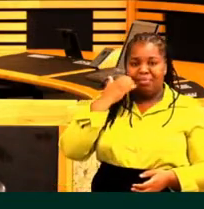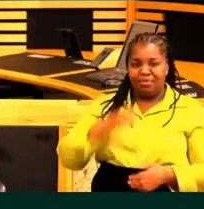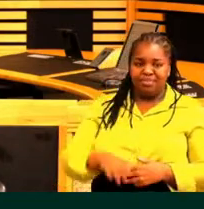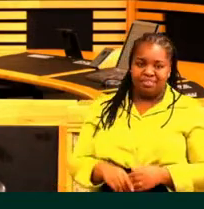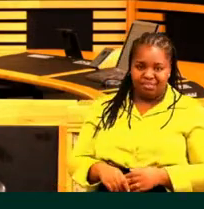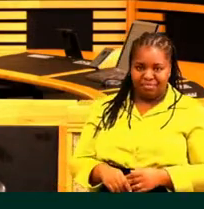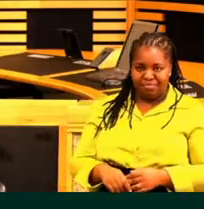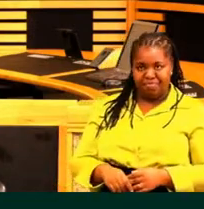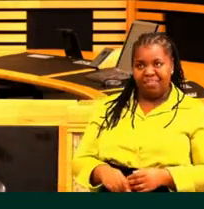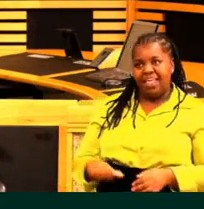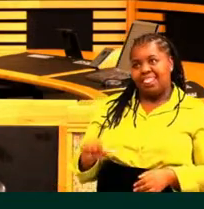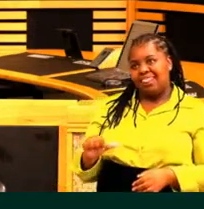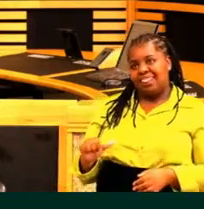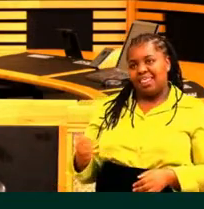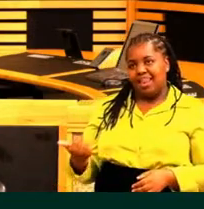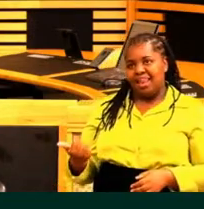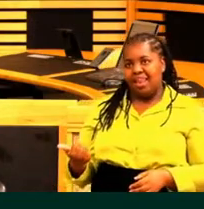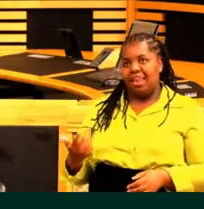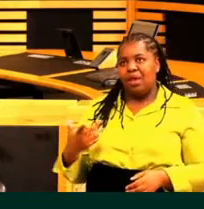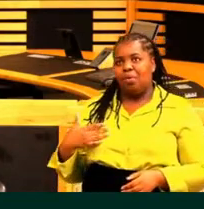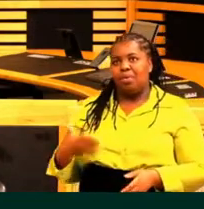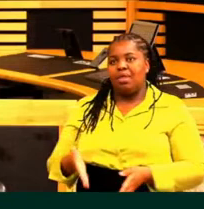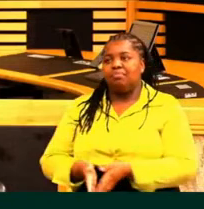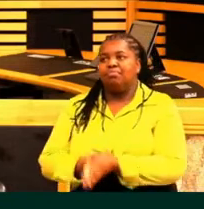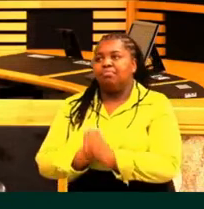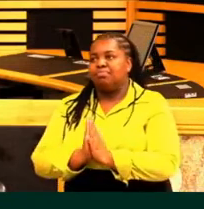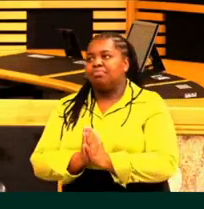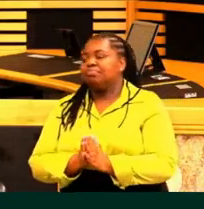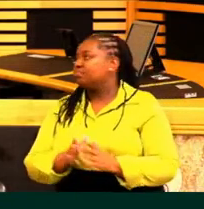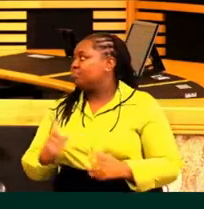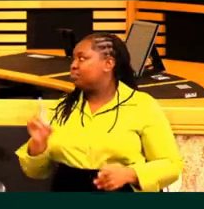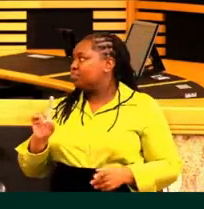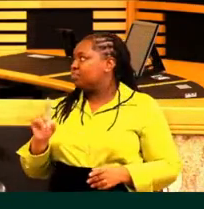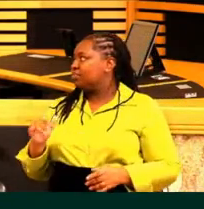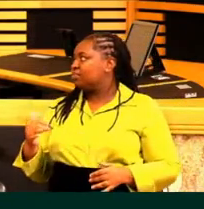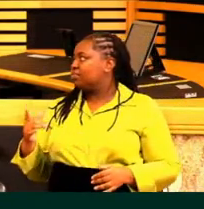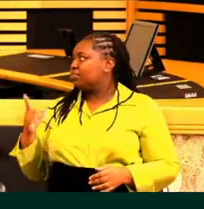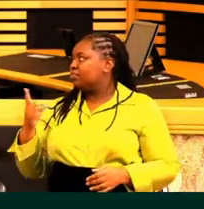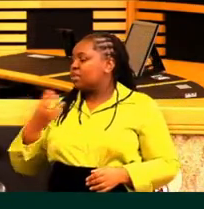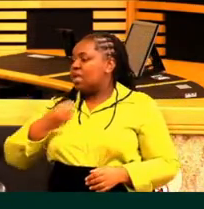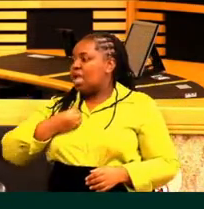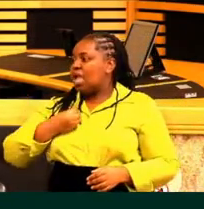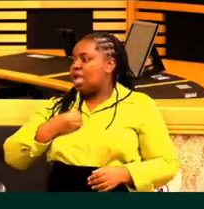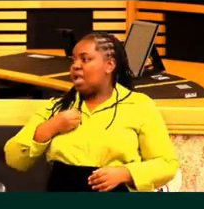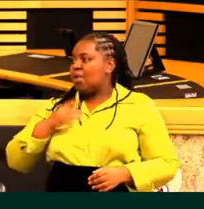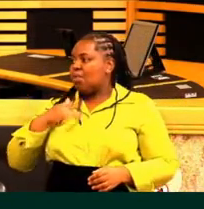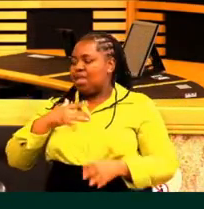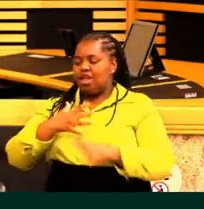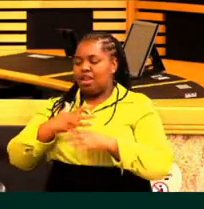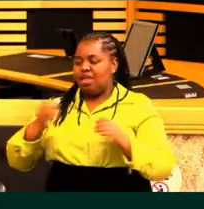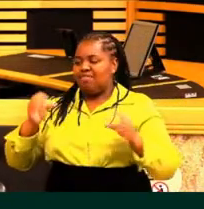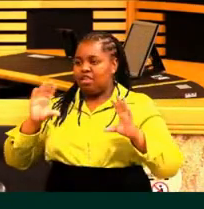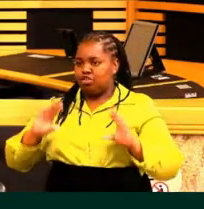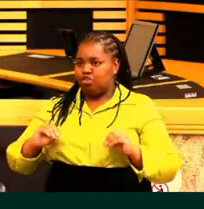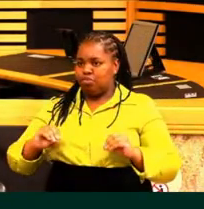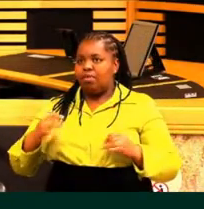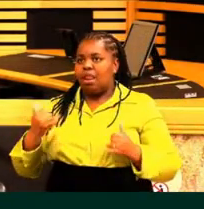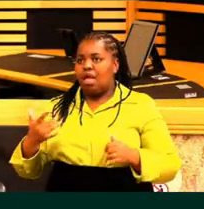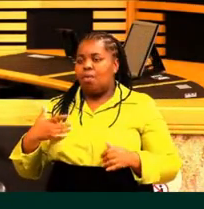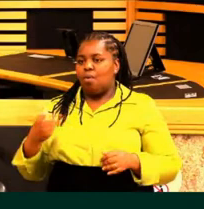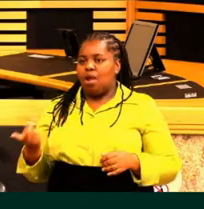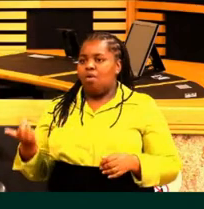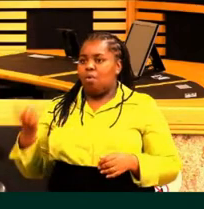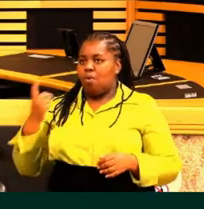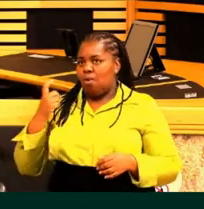we therefore request because the business of young people will never stop were therefore calling